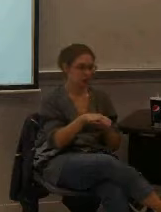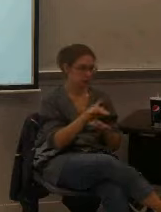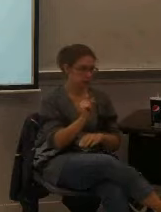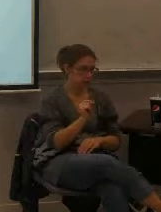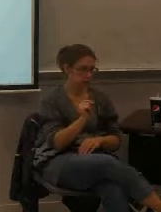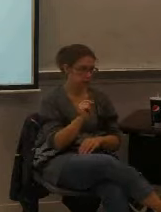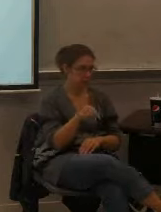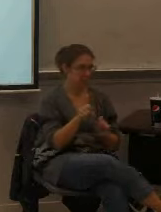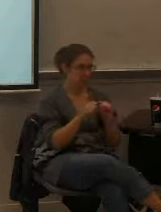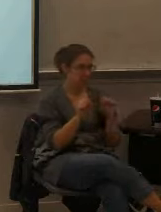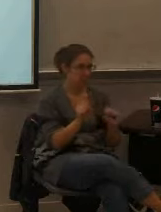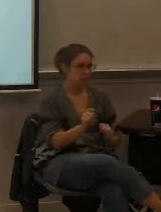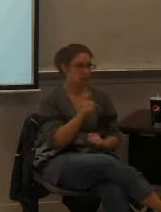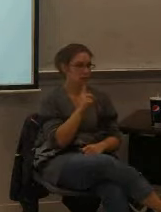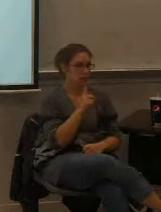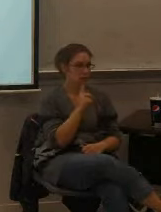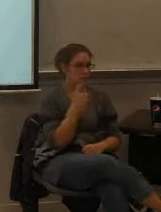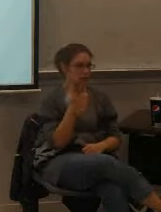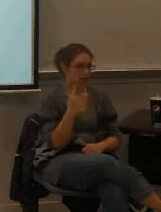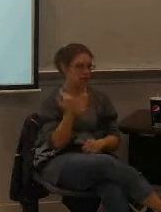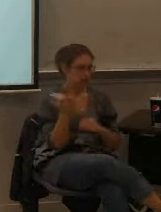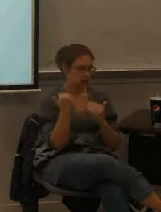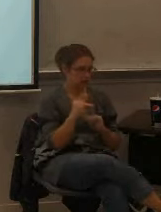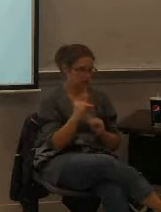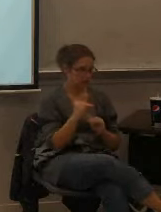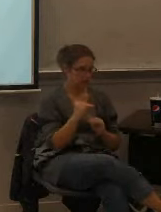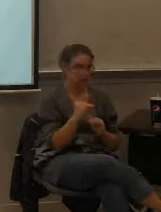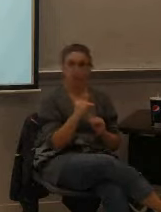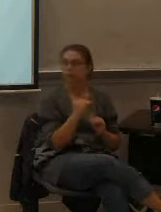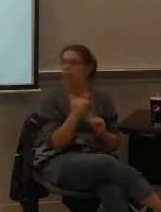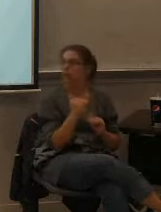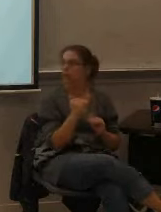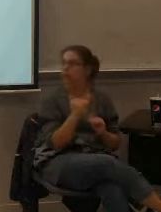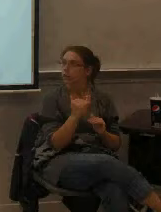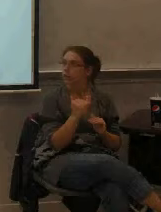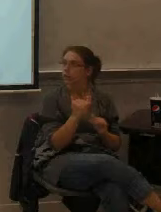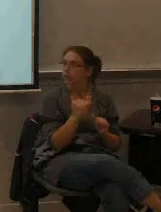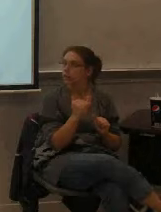And these systems are highly phosphorus limited. And